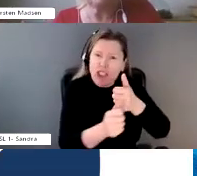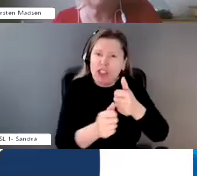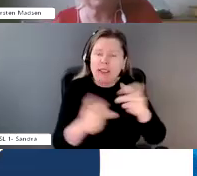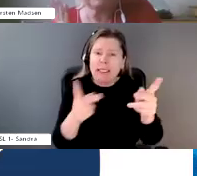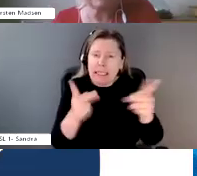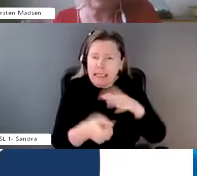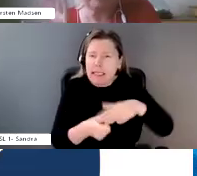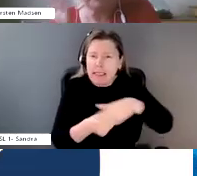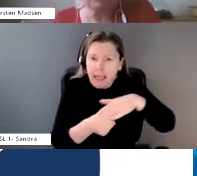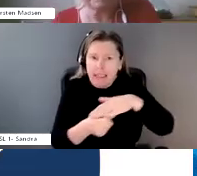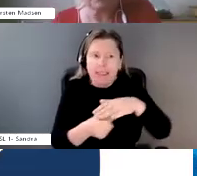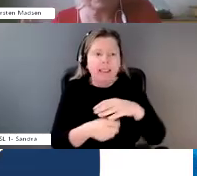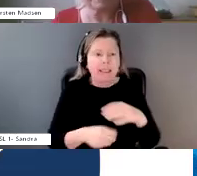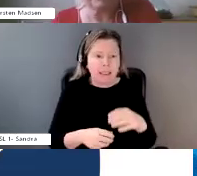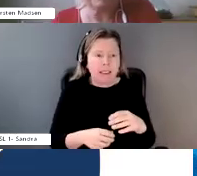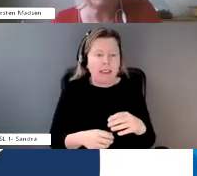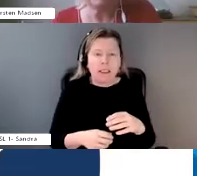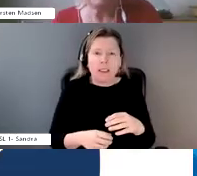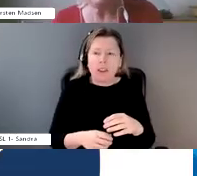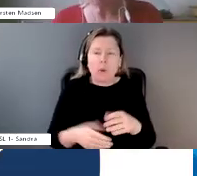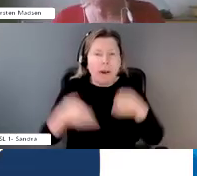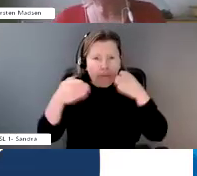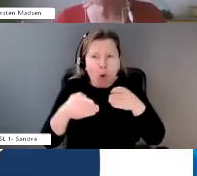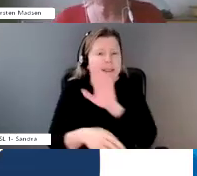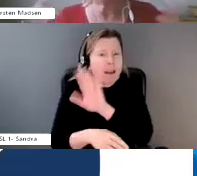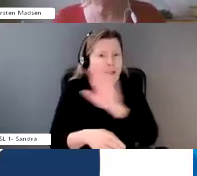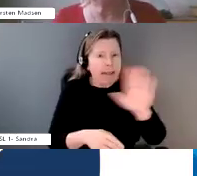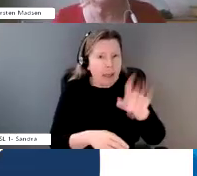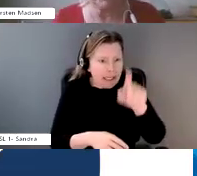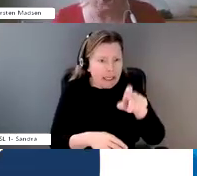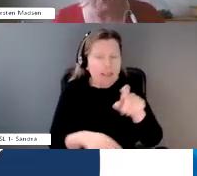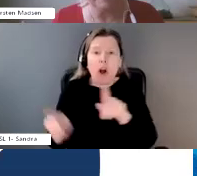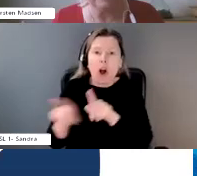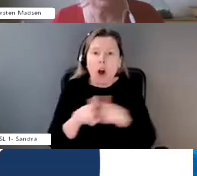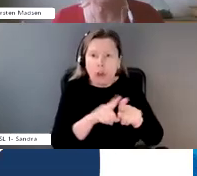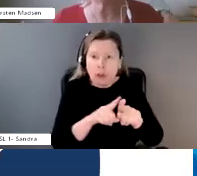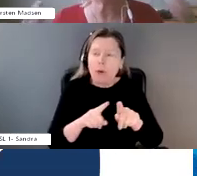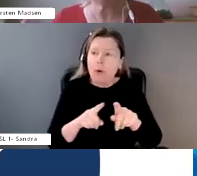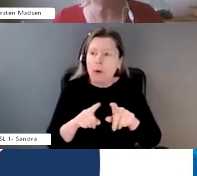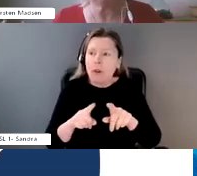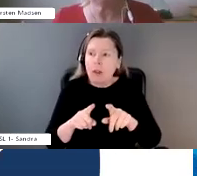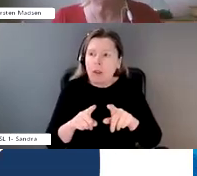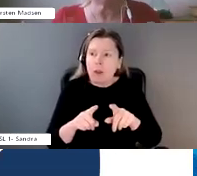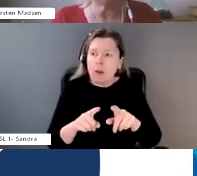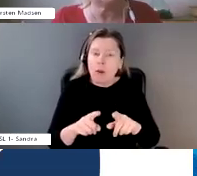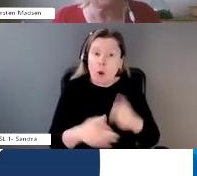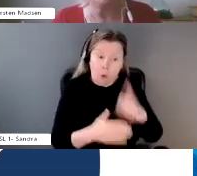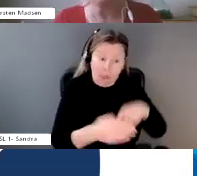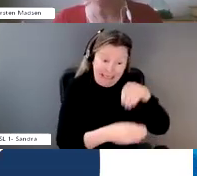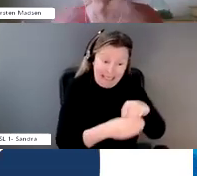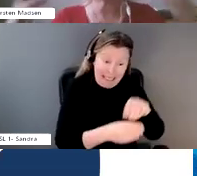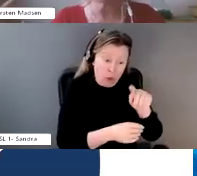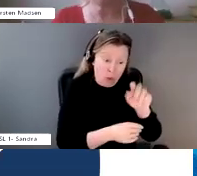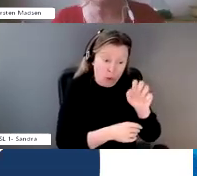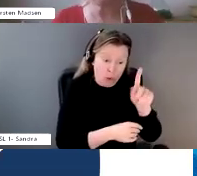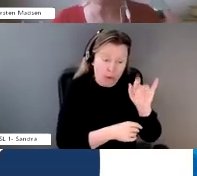but focusing on their needs, and also building upon what was in the toolkit. So as we were going, we